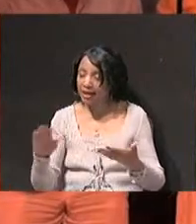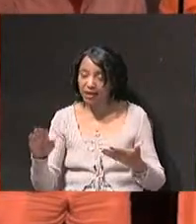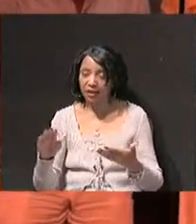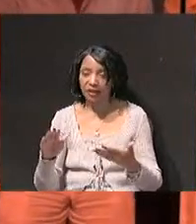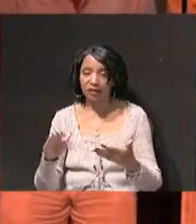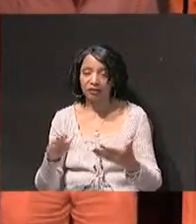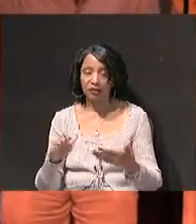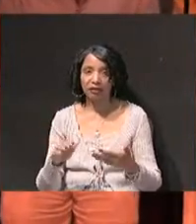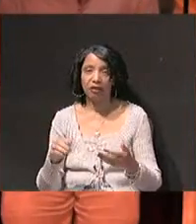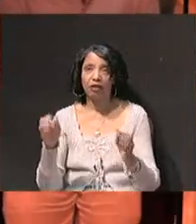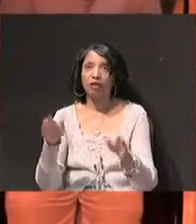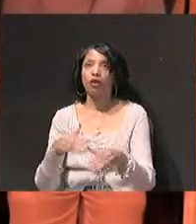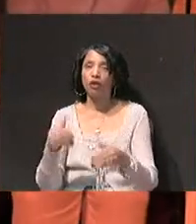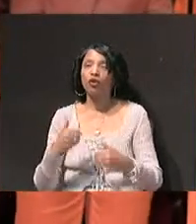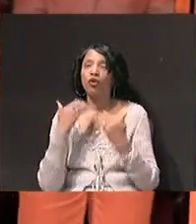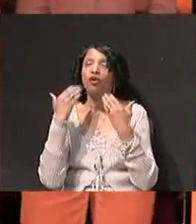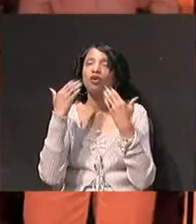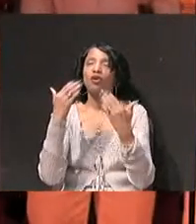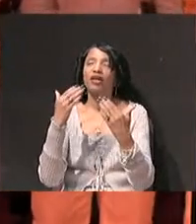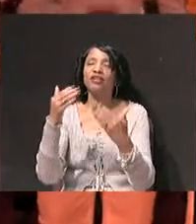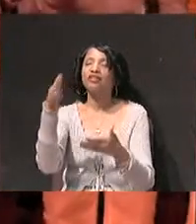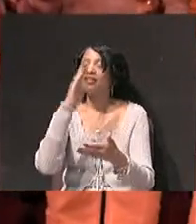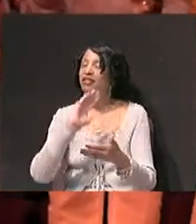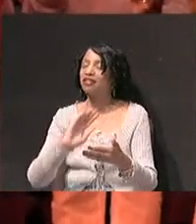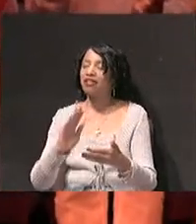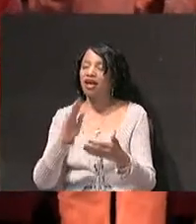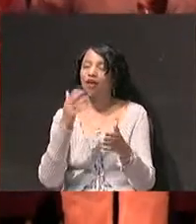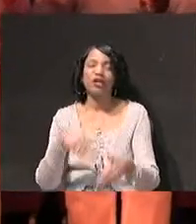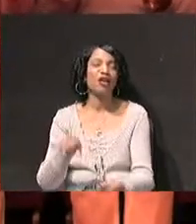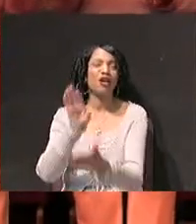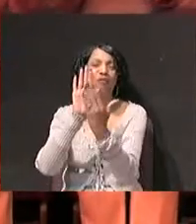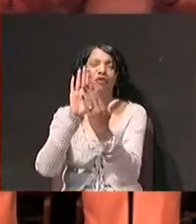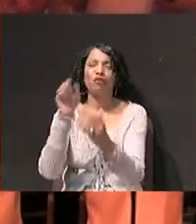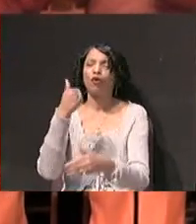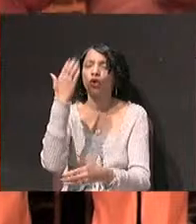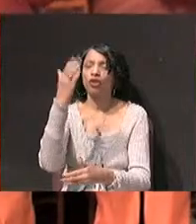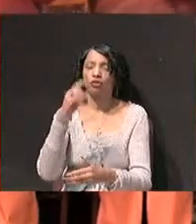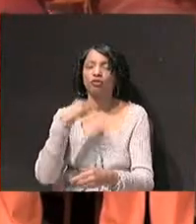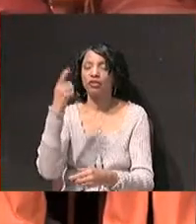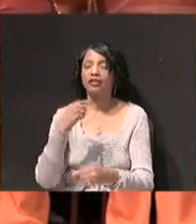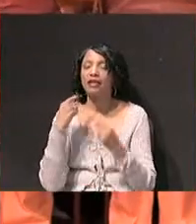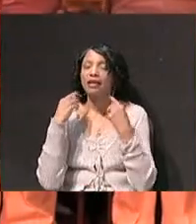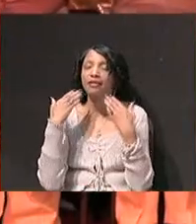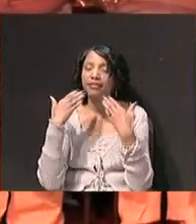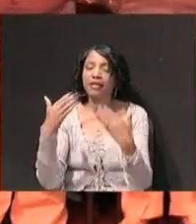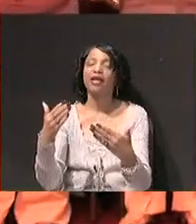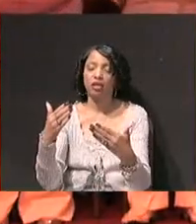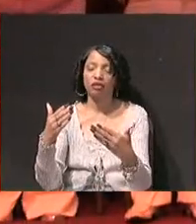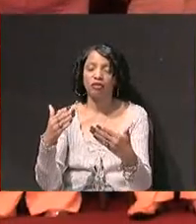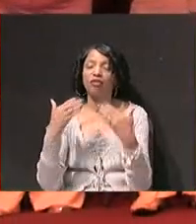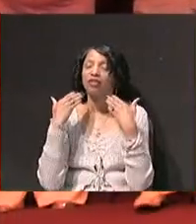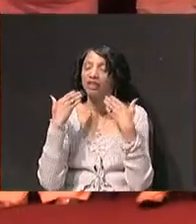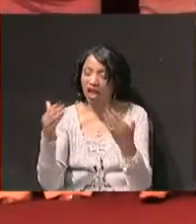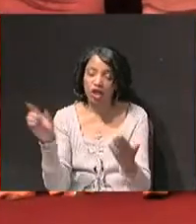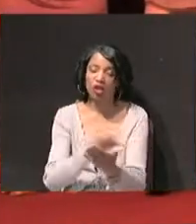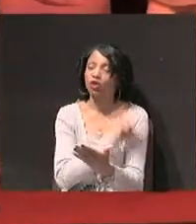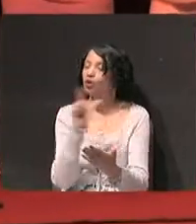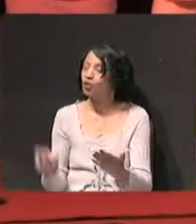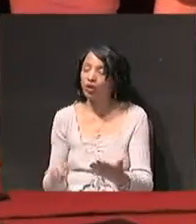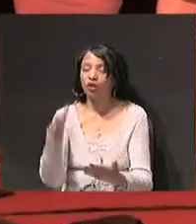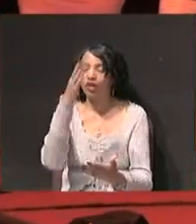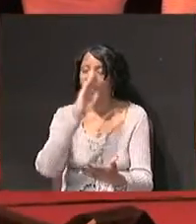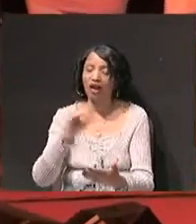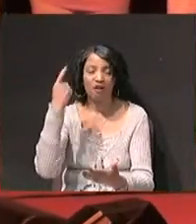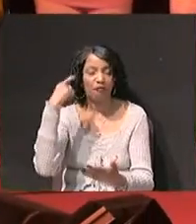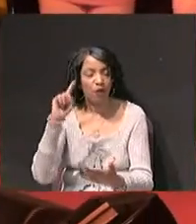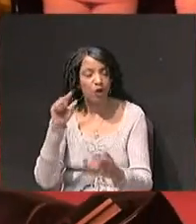Oh, gracious God, we come before you, Lord God, just to say thank you, Lord God. Thank you, Lord God, for your word